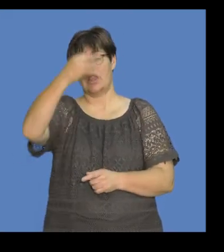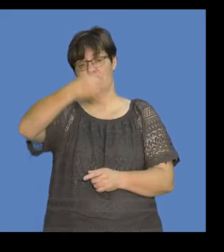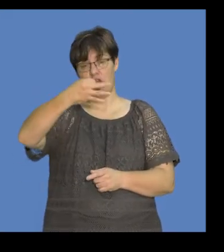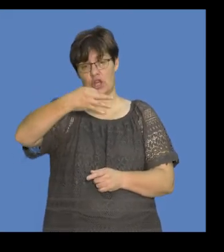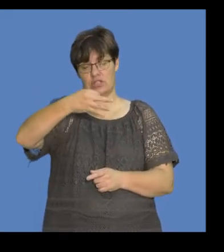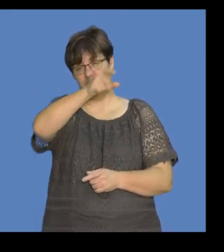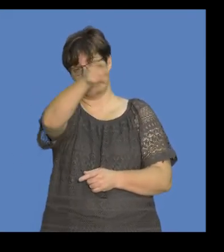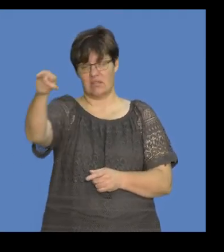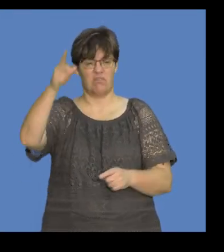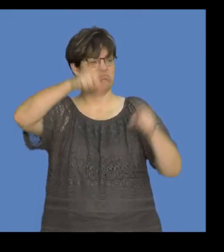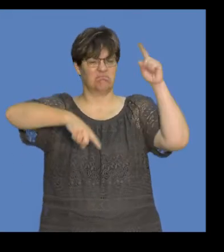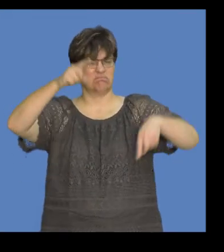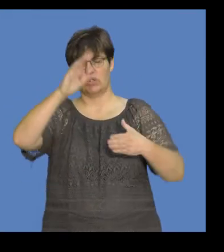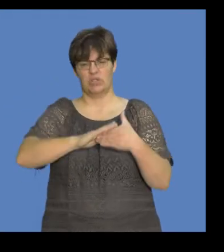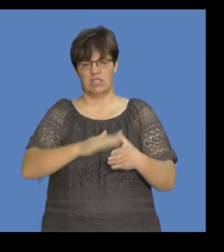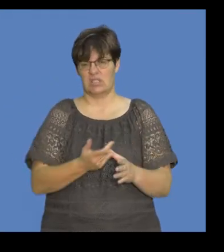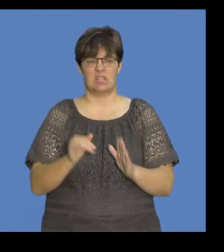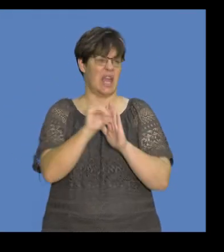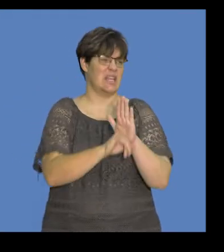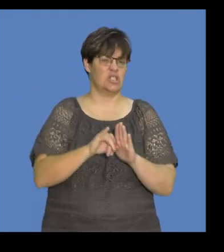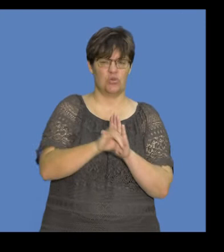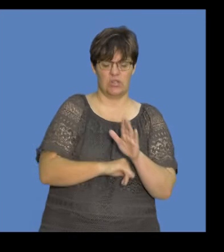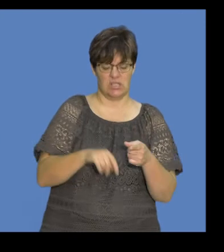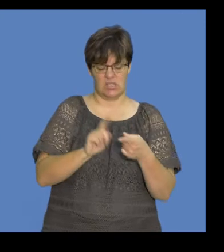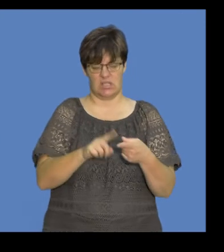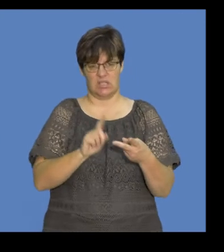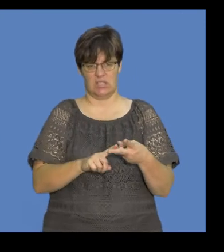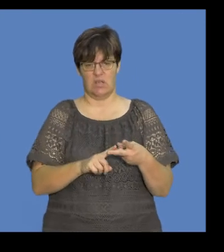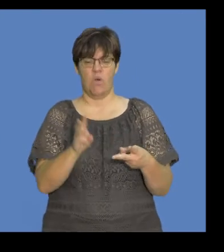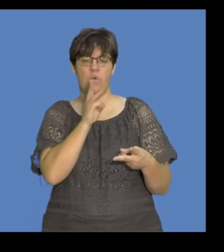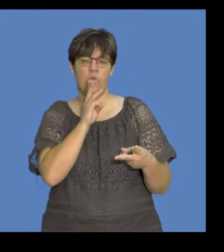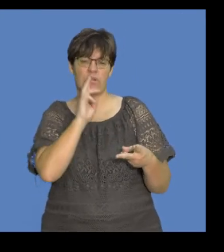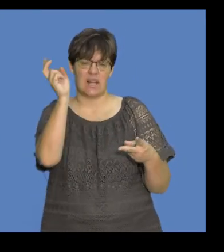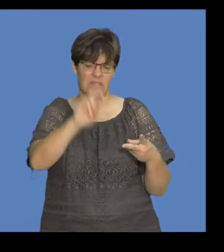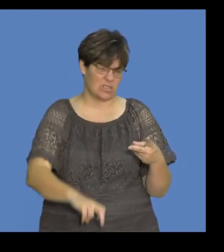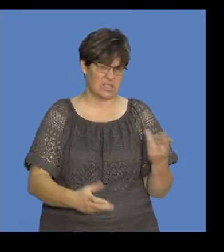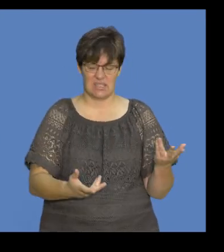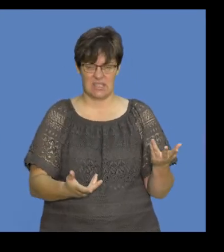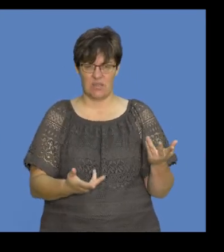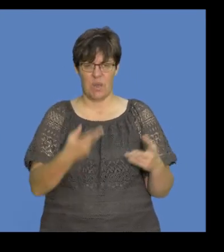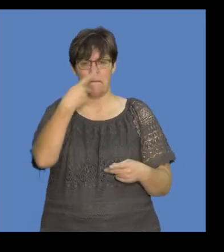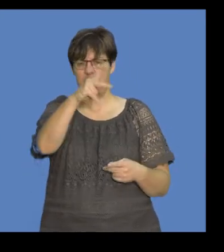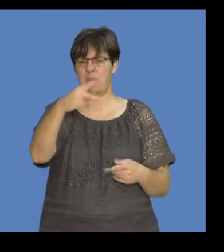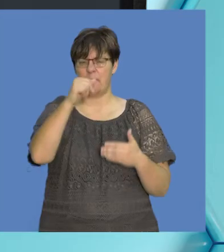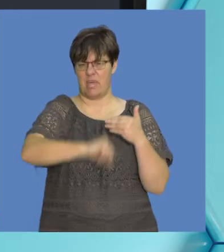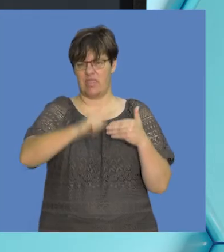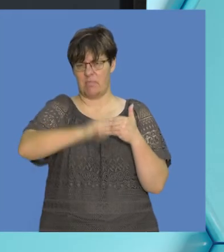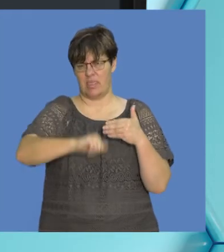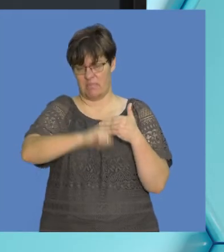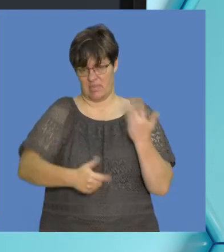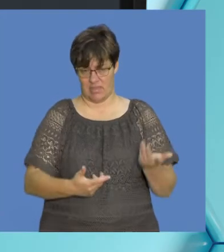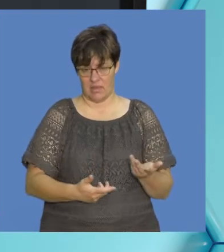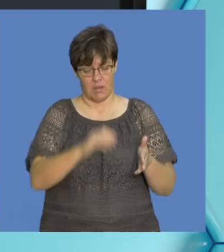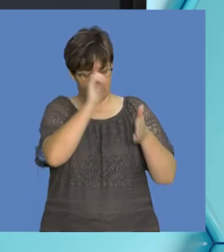It could be for various reasons, insurance premiums, water, electricity, whatever we may be paying for, right? So all of